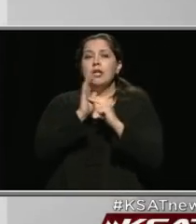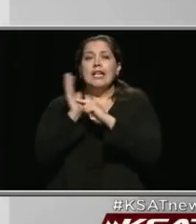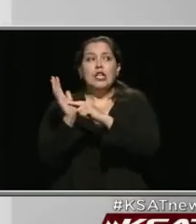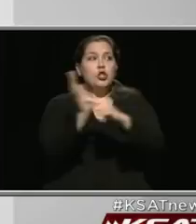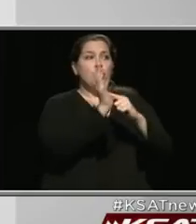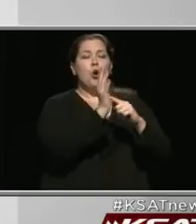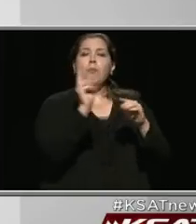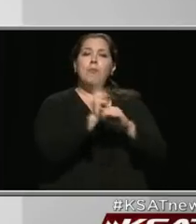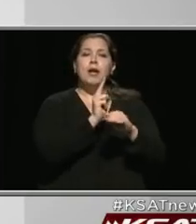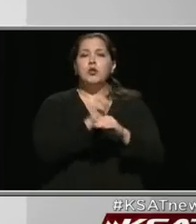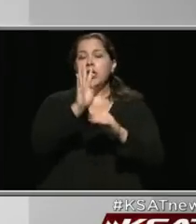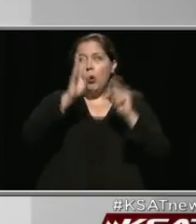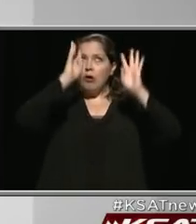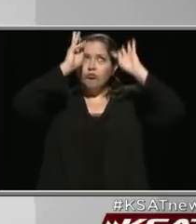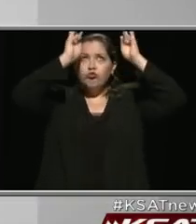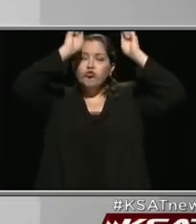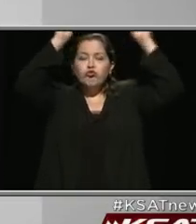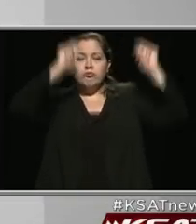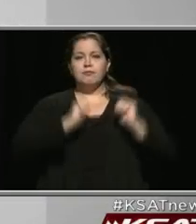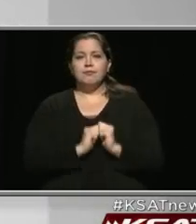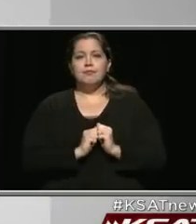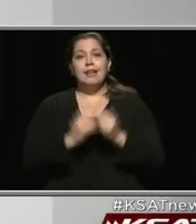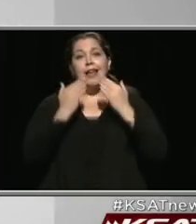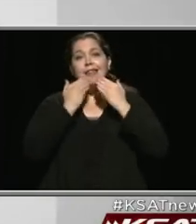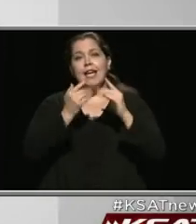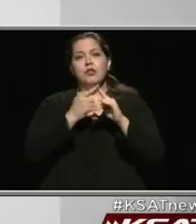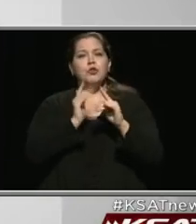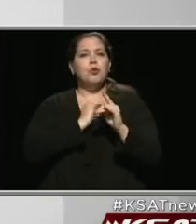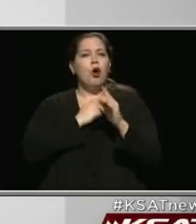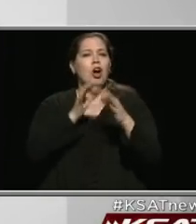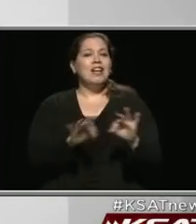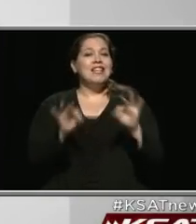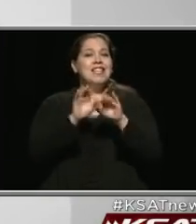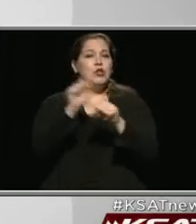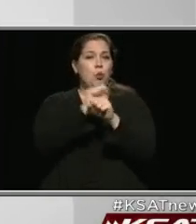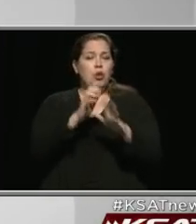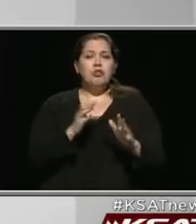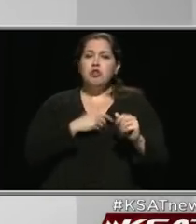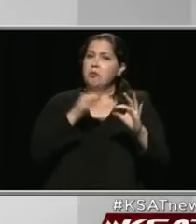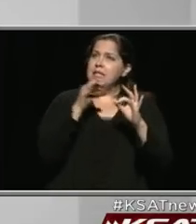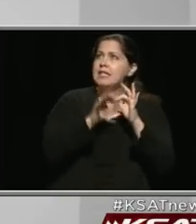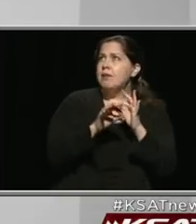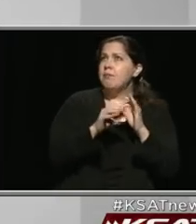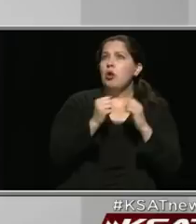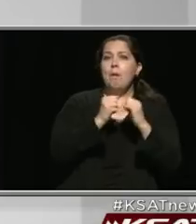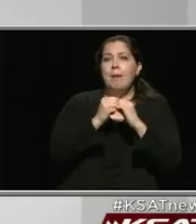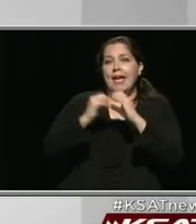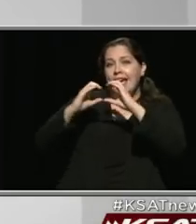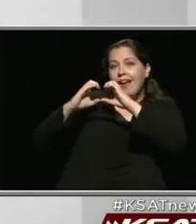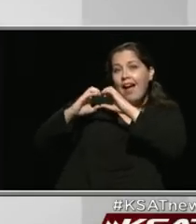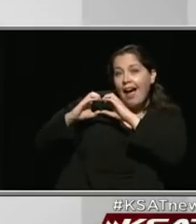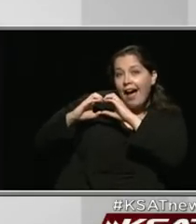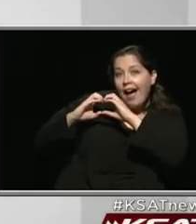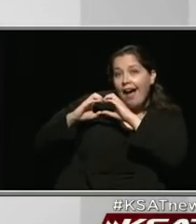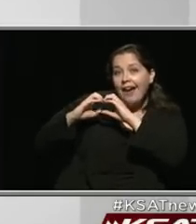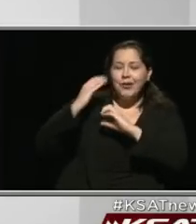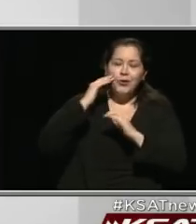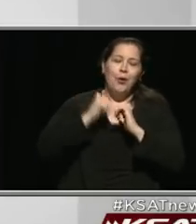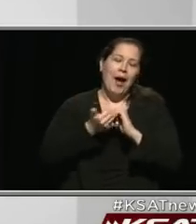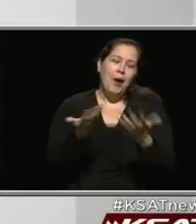by using your creativity thanks to our essential workers. It can be as simple as making heart hands, and you know how to do